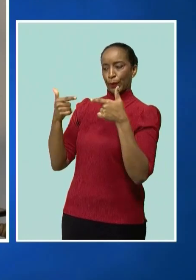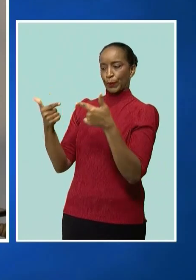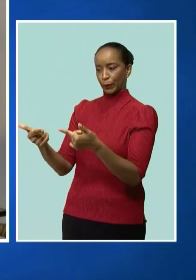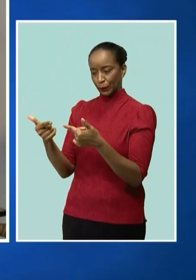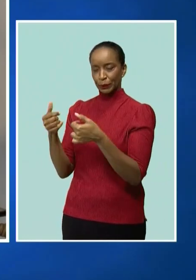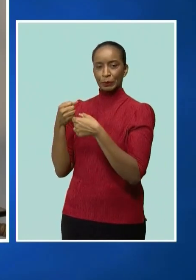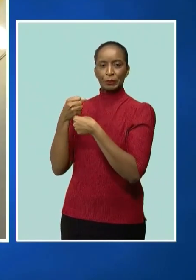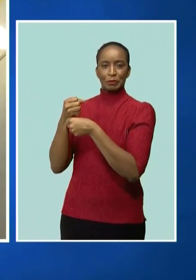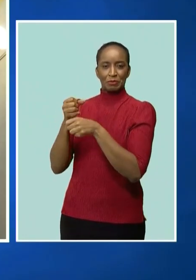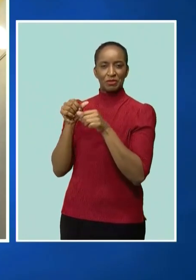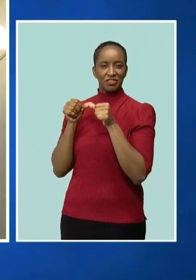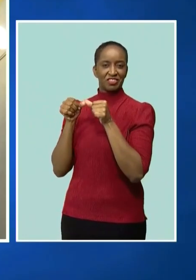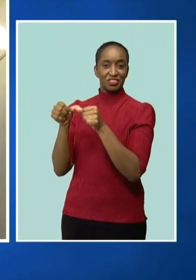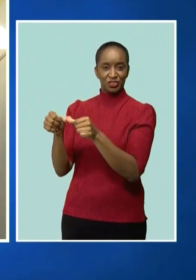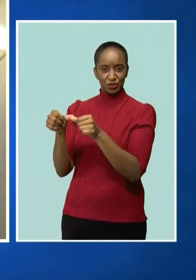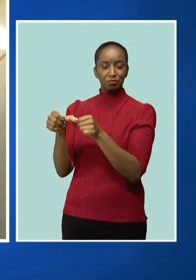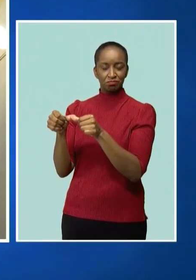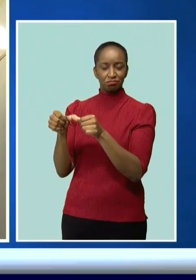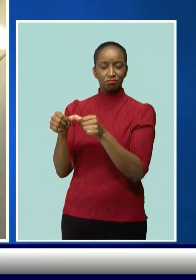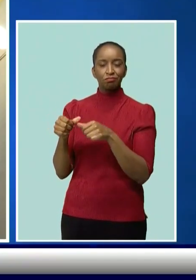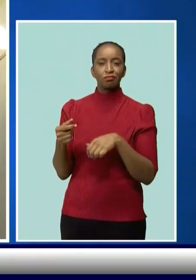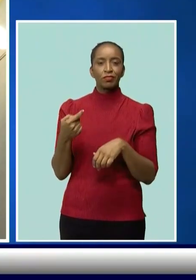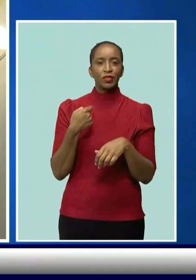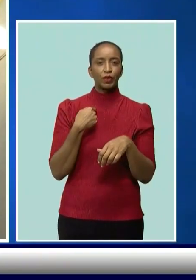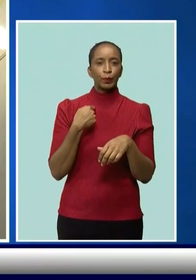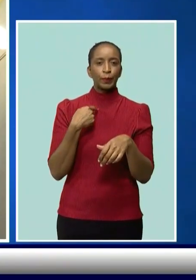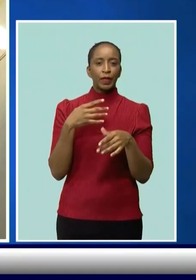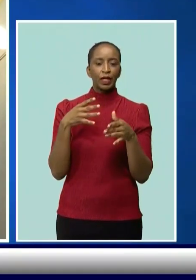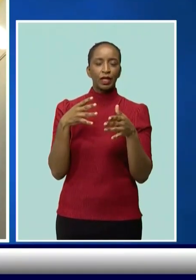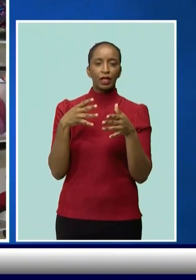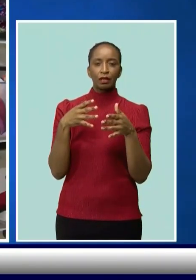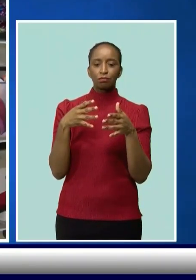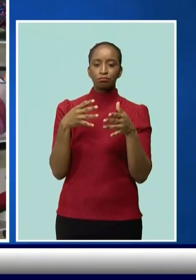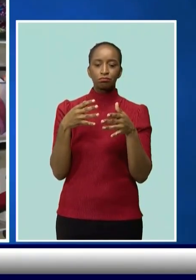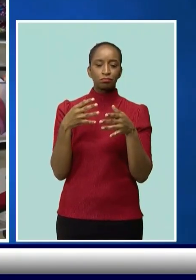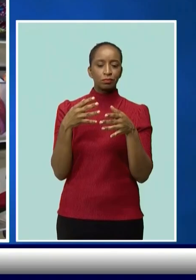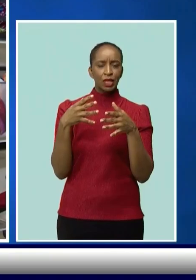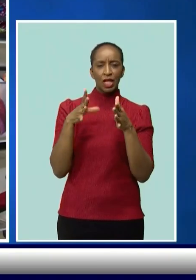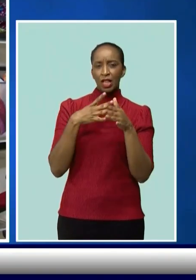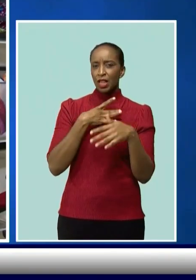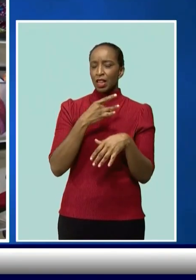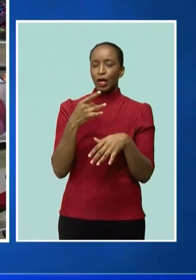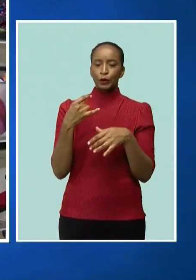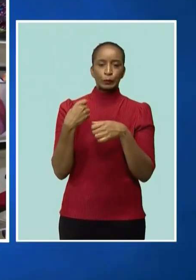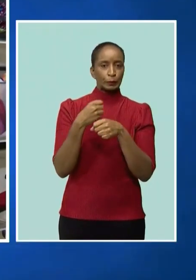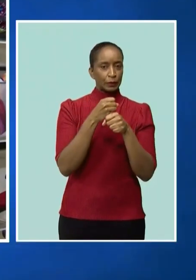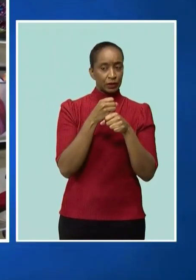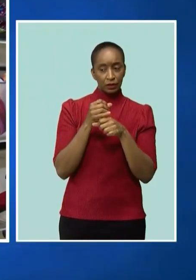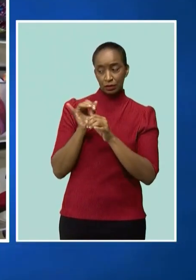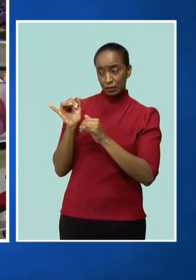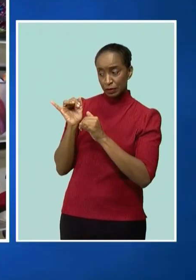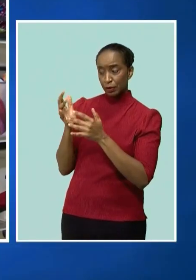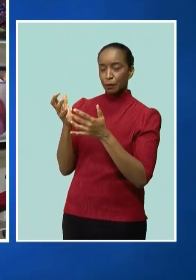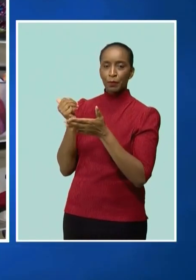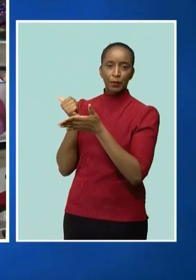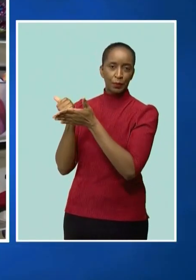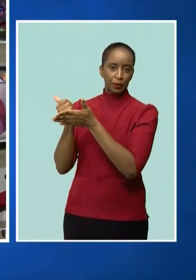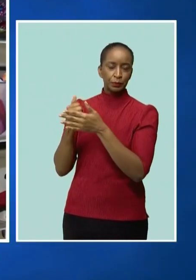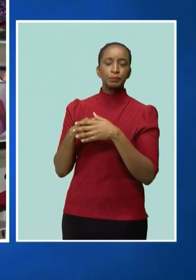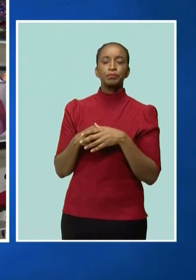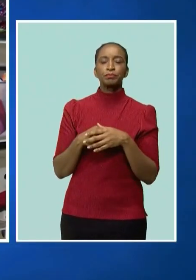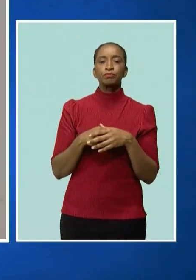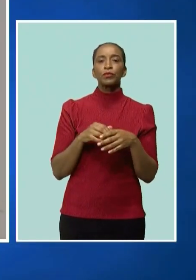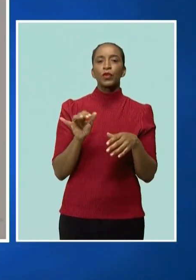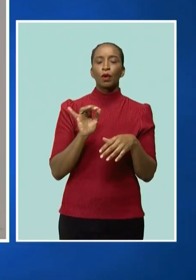an arts person and someone in craft could help. And she says tie-dye pieces have also been added to the business's